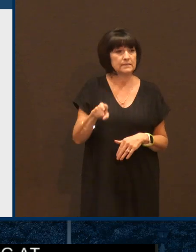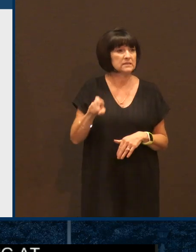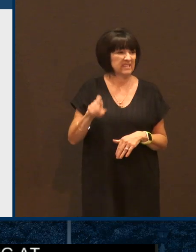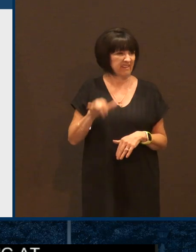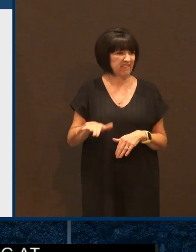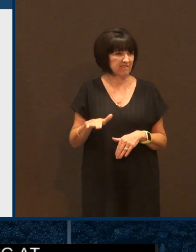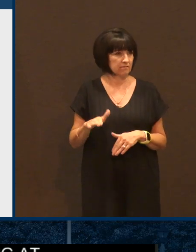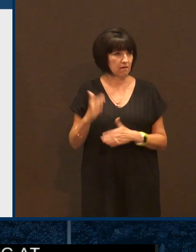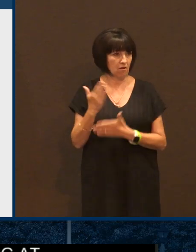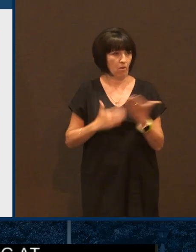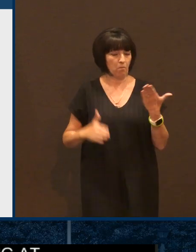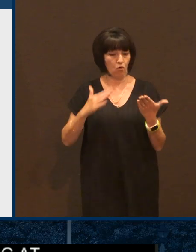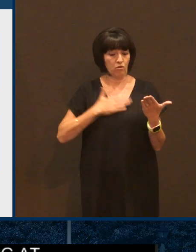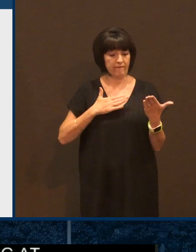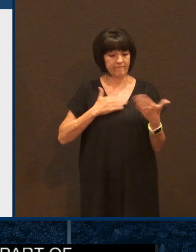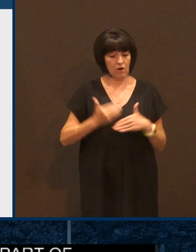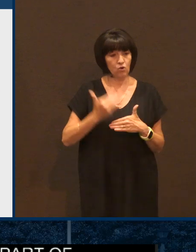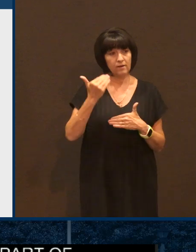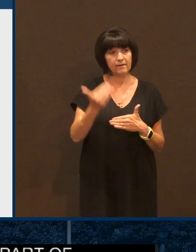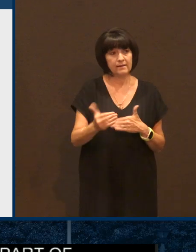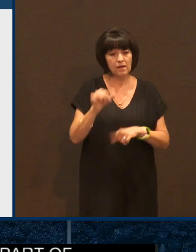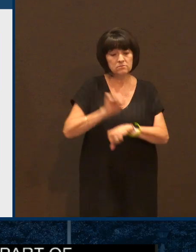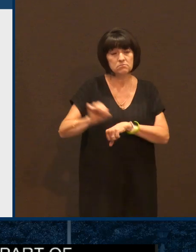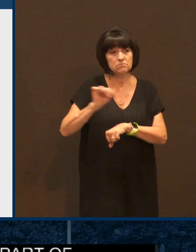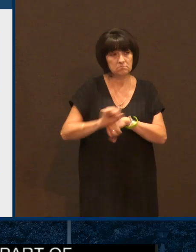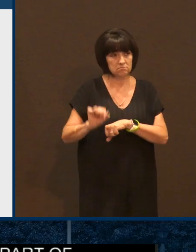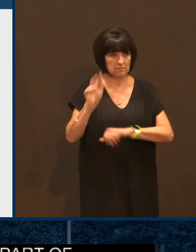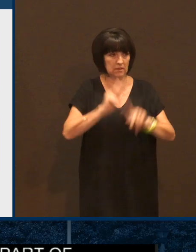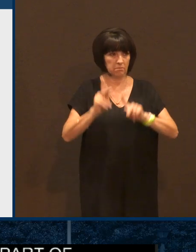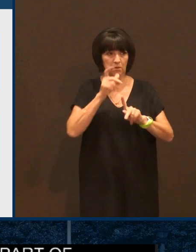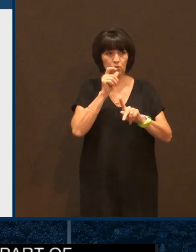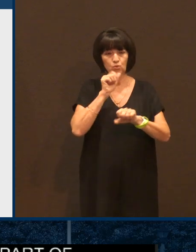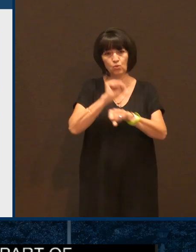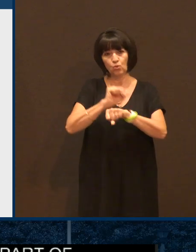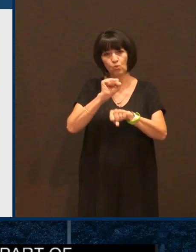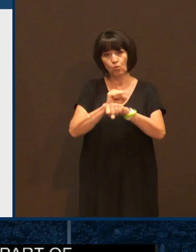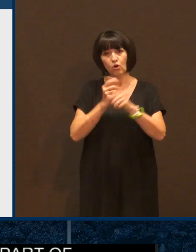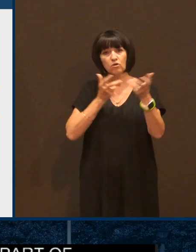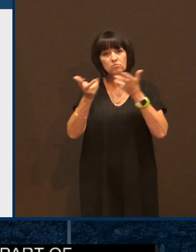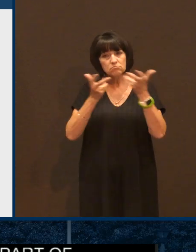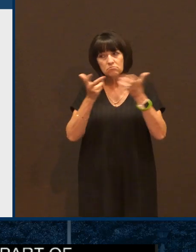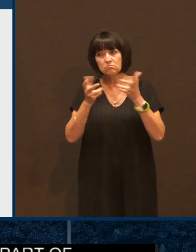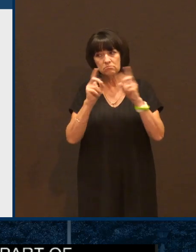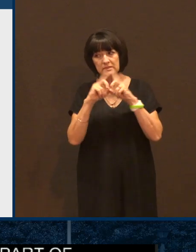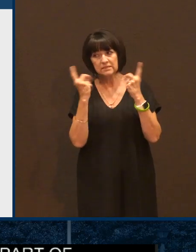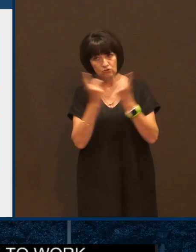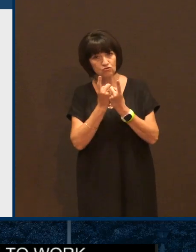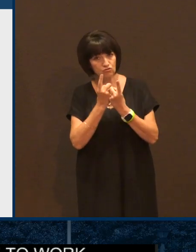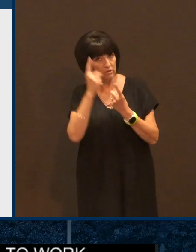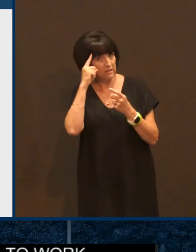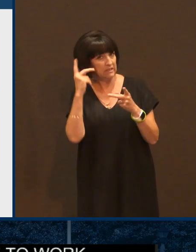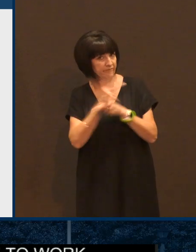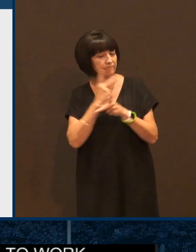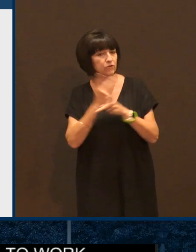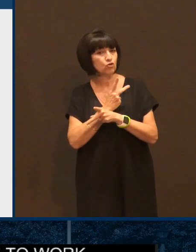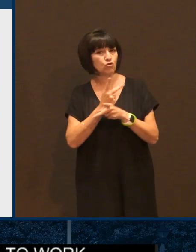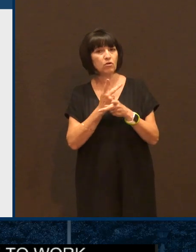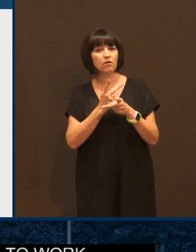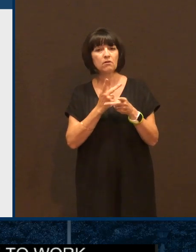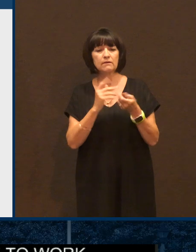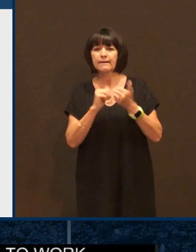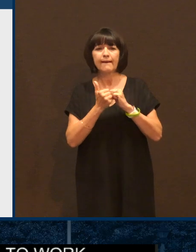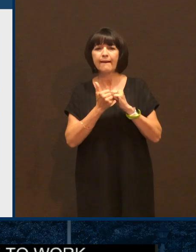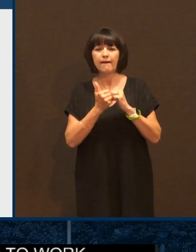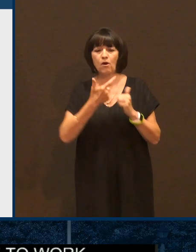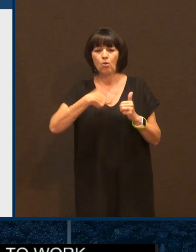budget people and operational people to work with the districts, superintendents, to figure out some of these